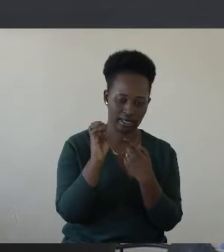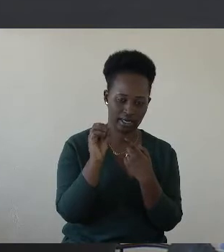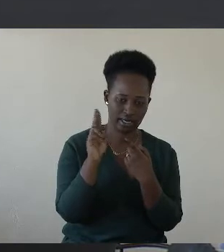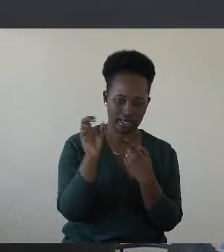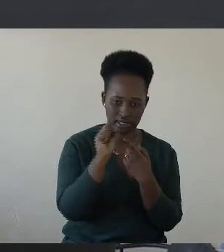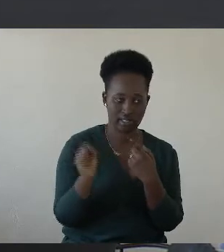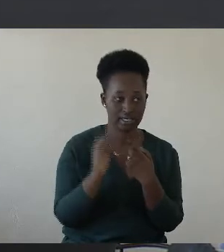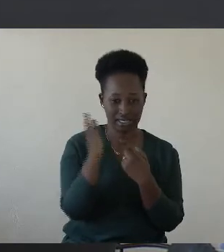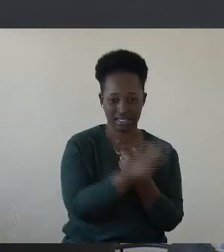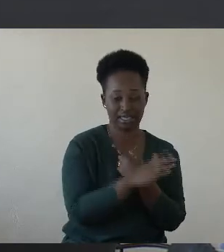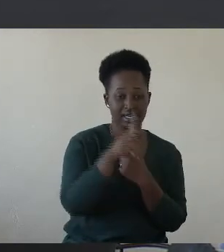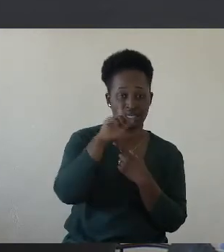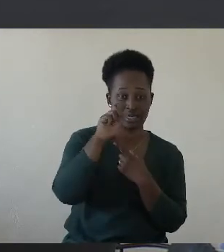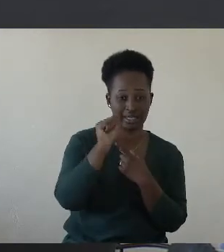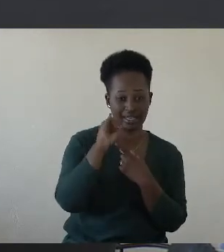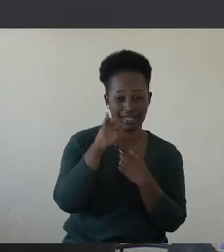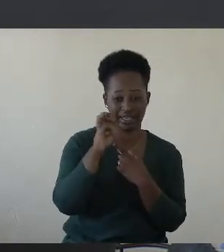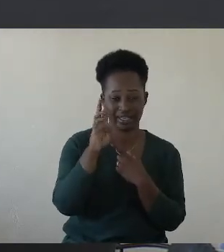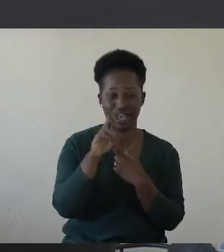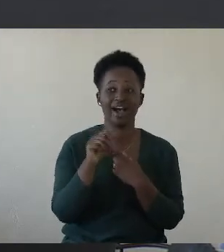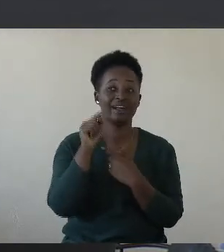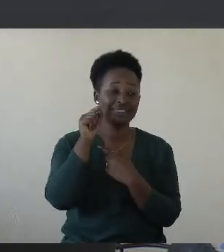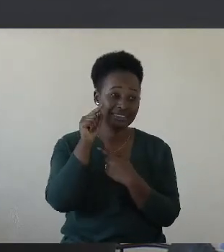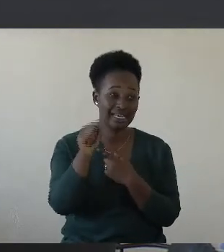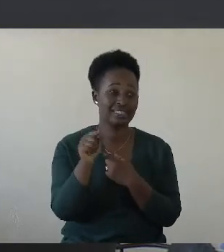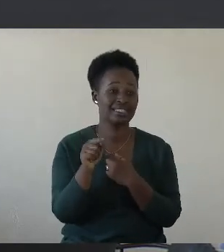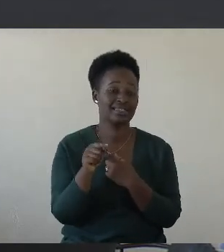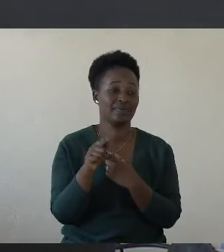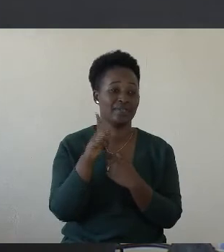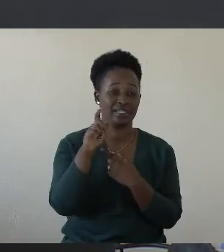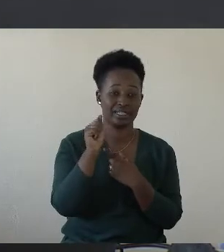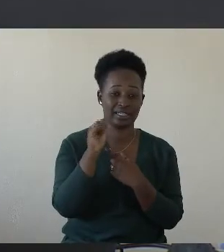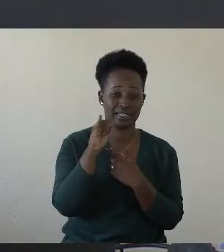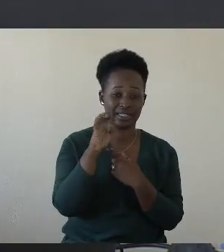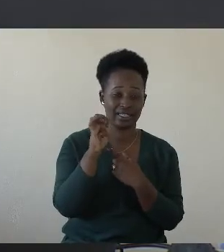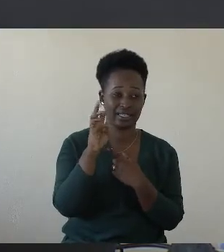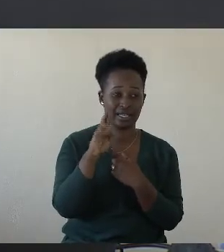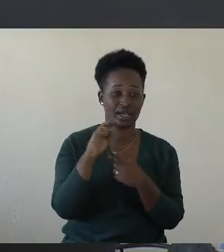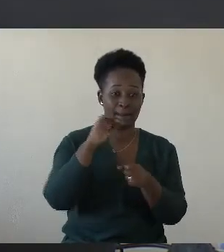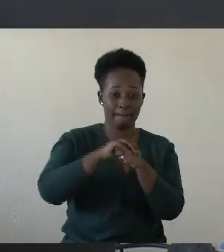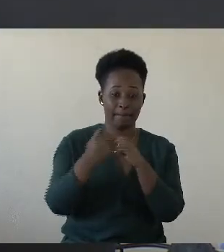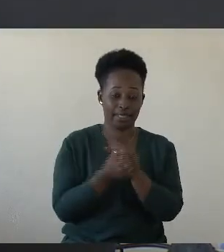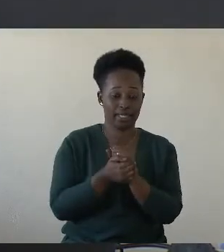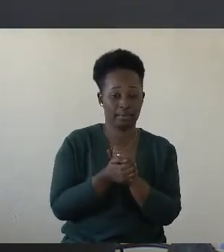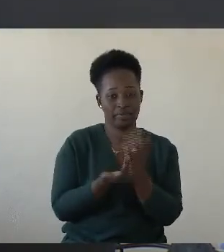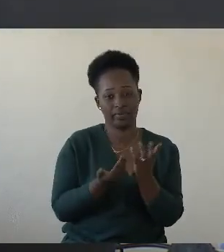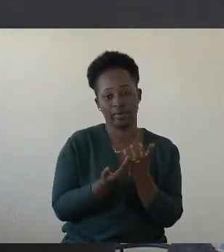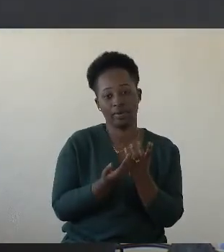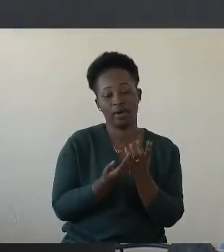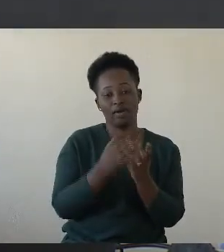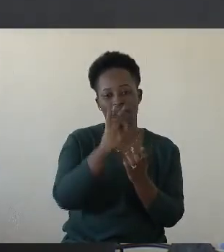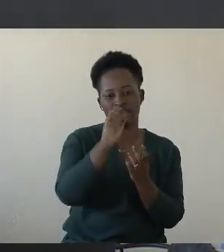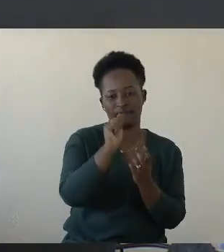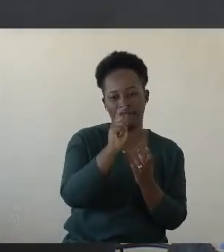have not mentioned it there. And that subcutaneous layer, it is a layer which is made up of fatty materials, which